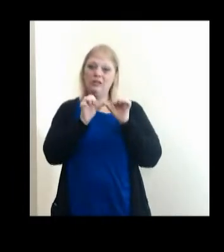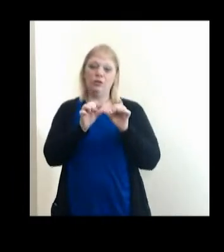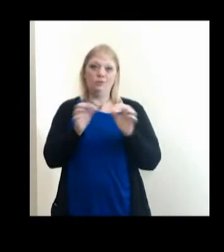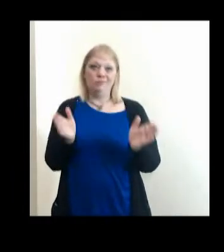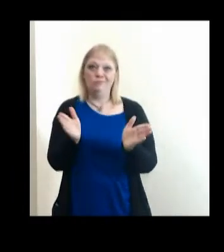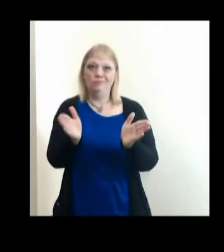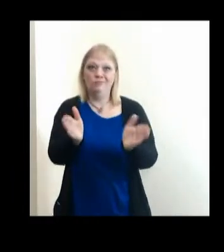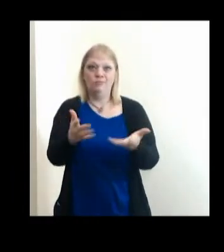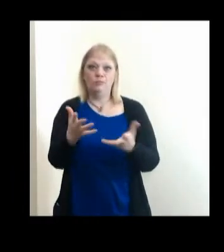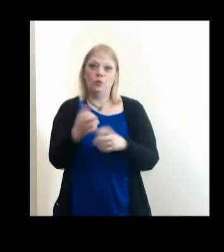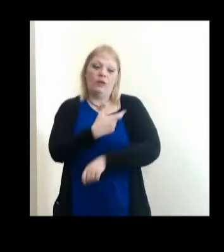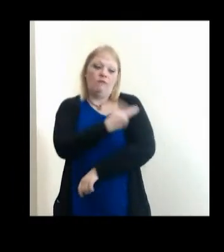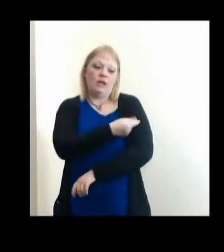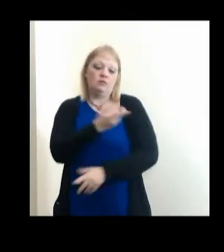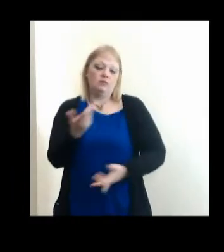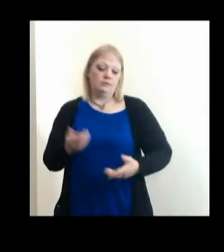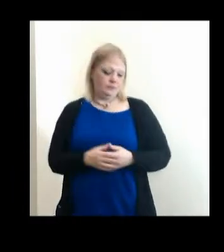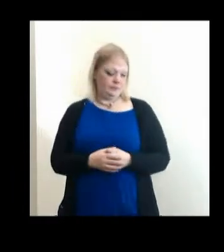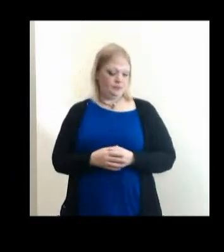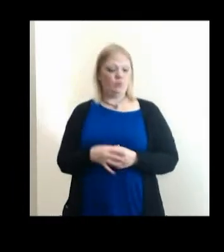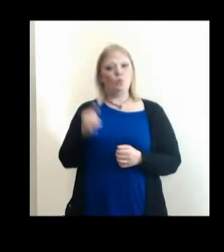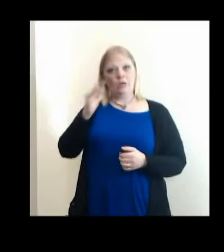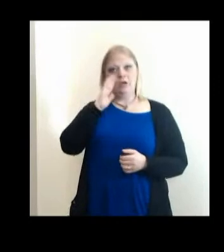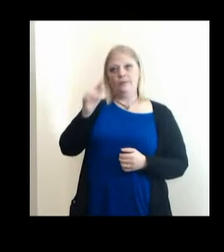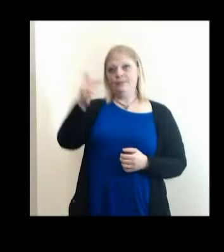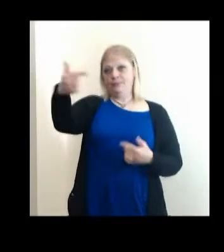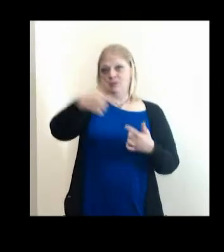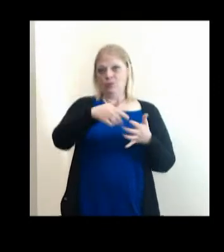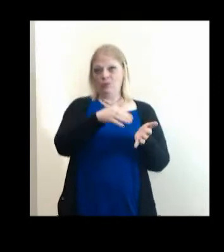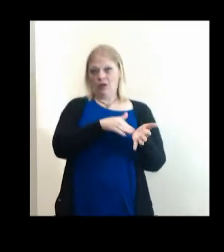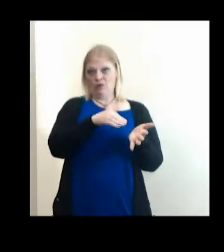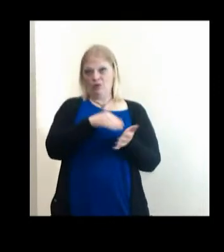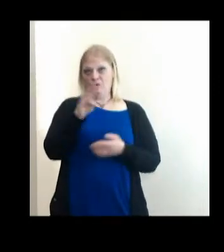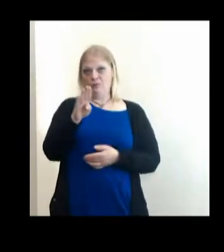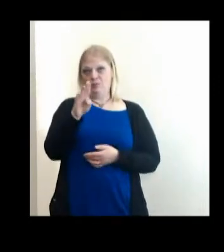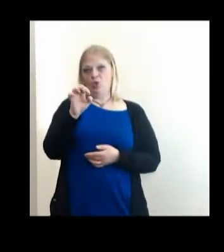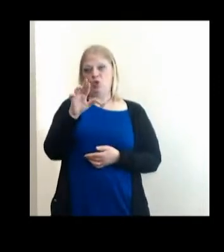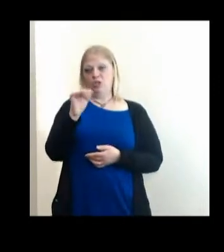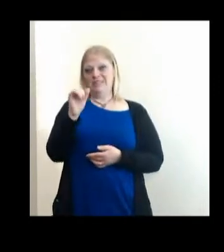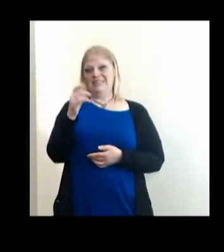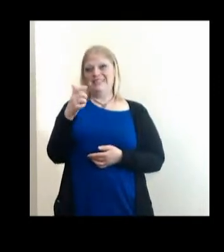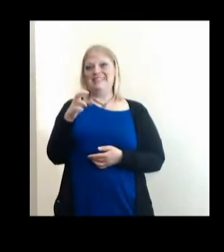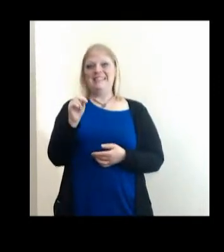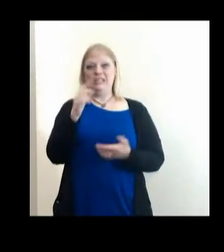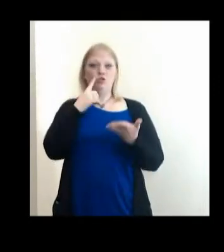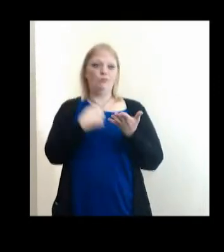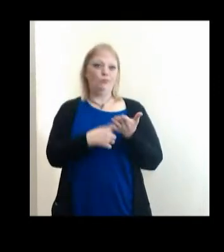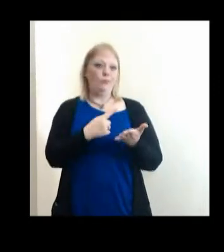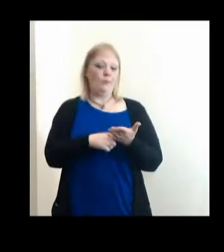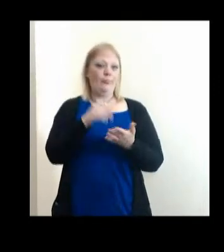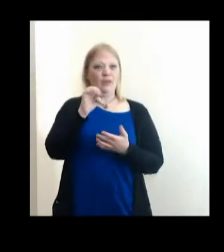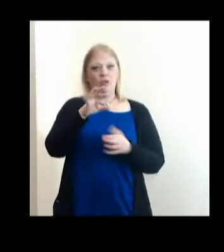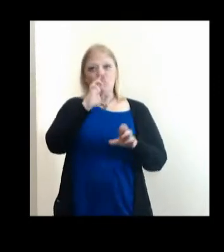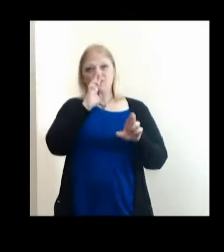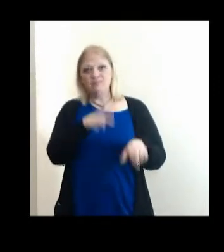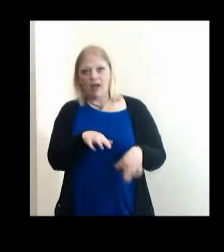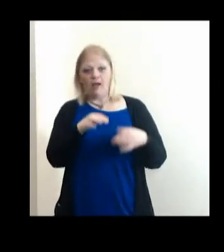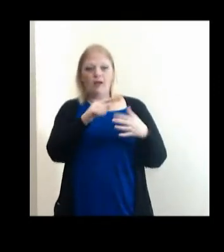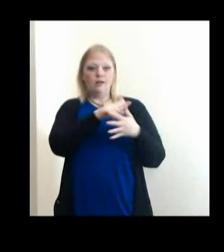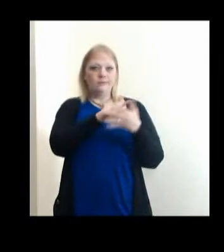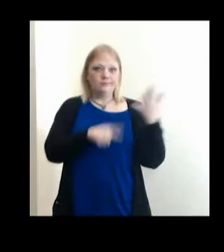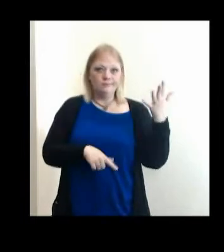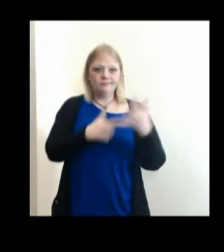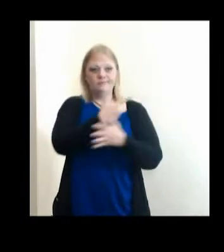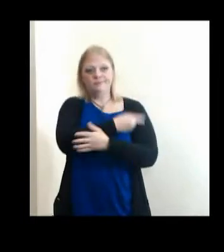always done, which is get vaccinated. With that, I'm going to turn it over to Dr. Burstein to go through Erie County Responds, a number of the things we're doing, including